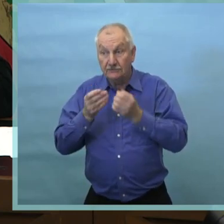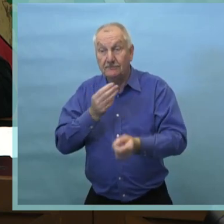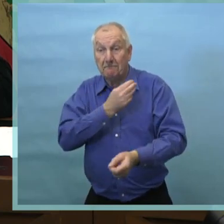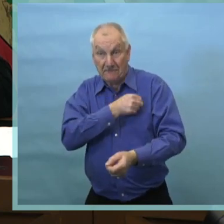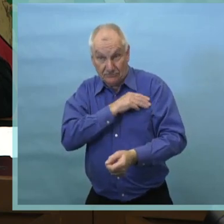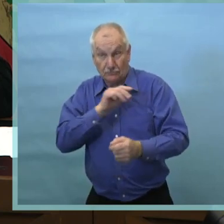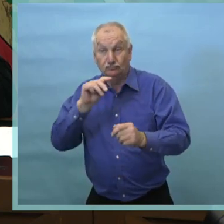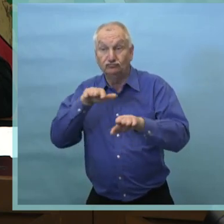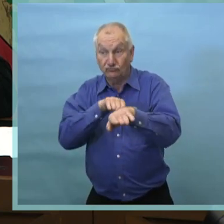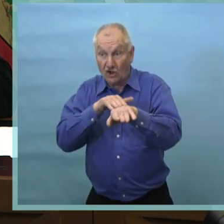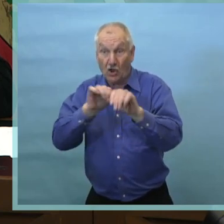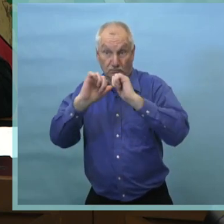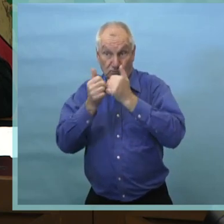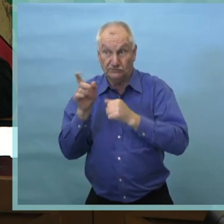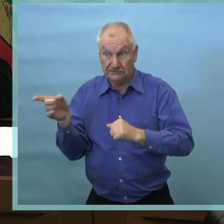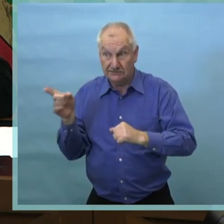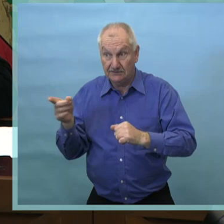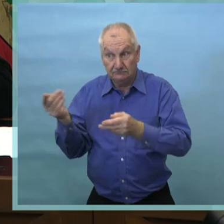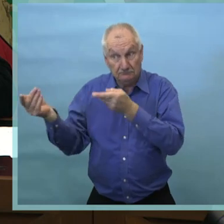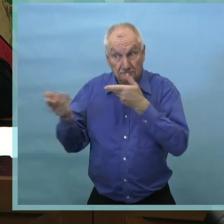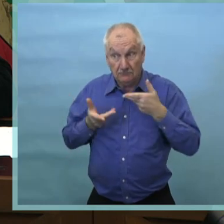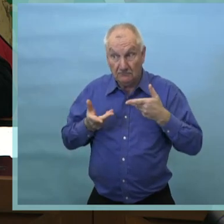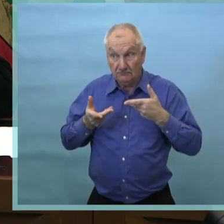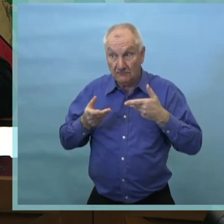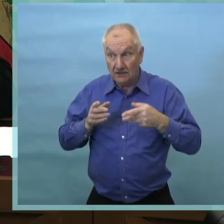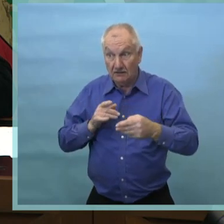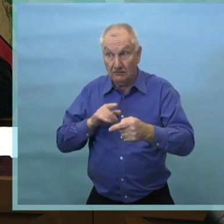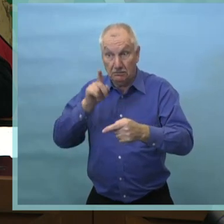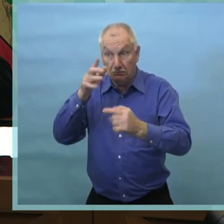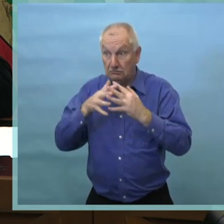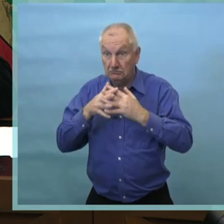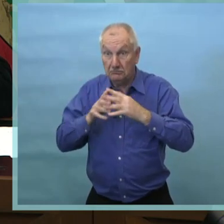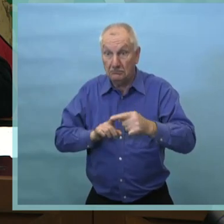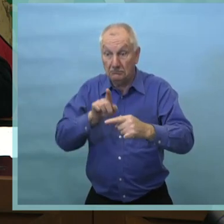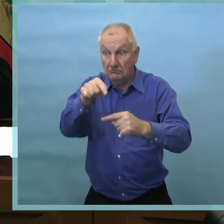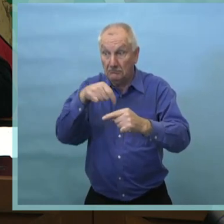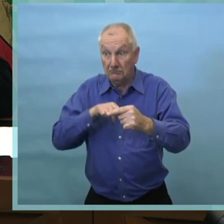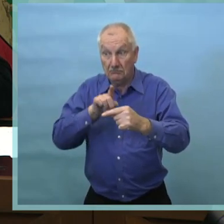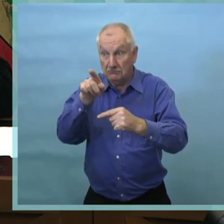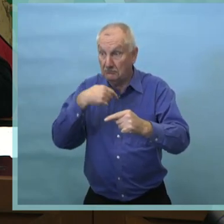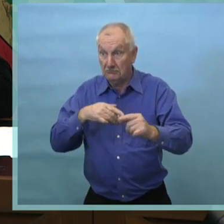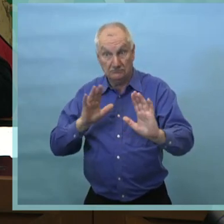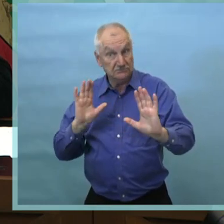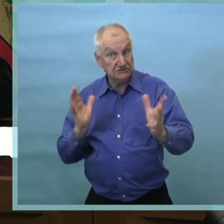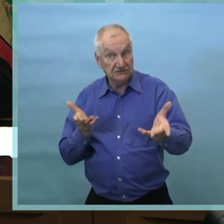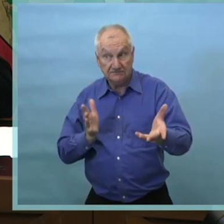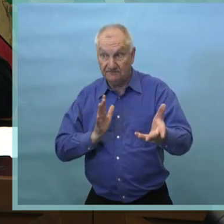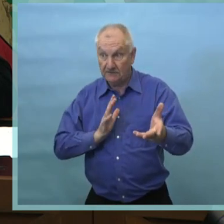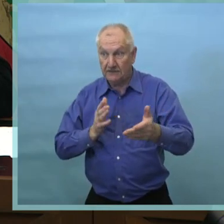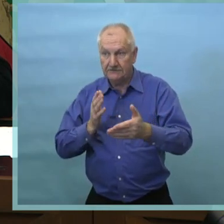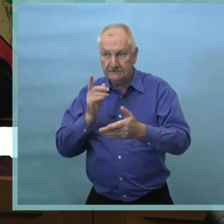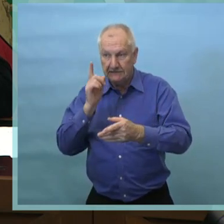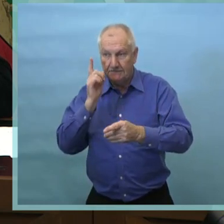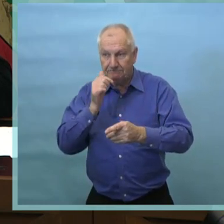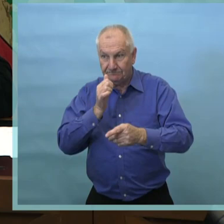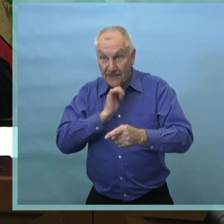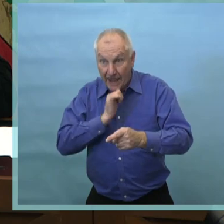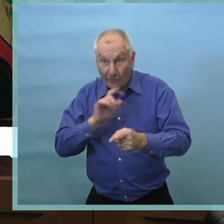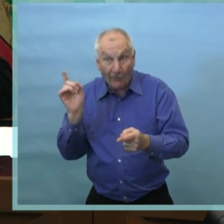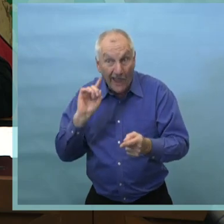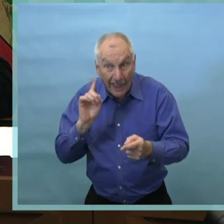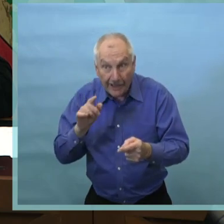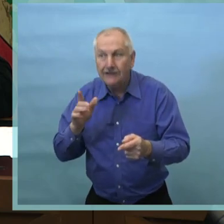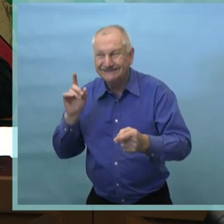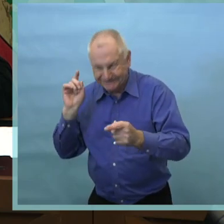fairly smooth. Periodically they are struggling with finding washroom facilities or food